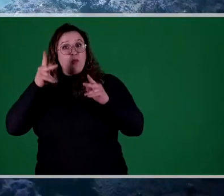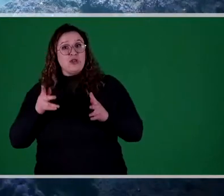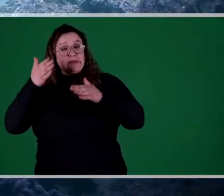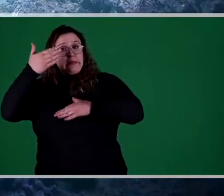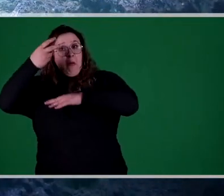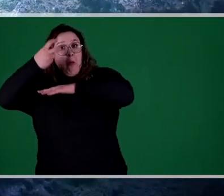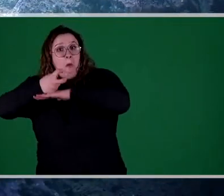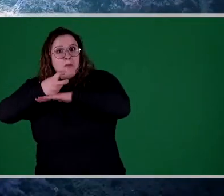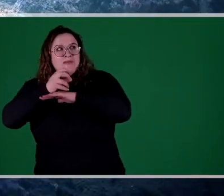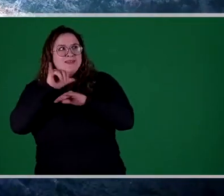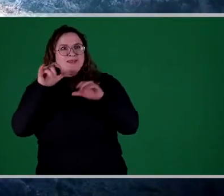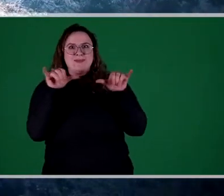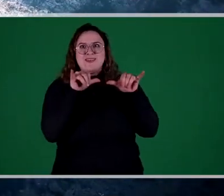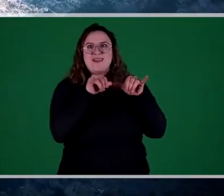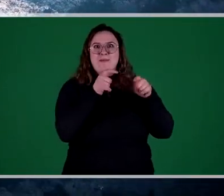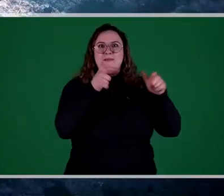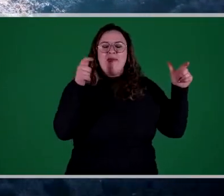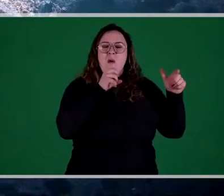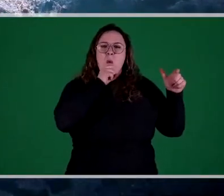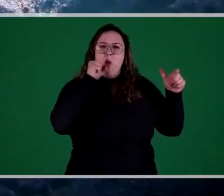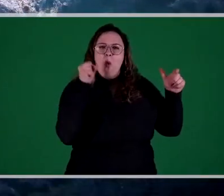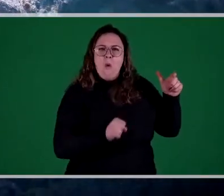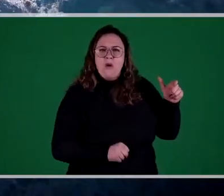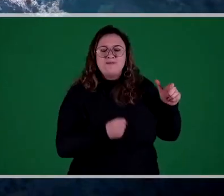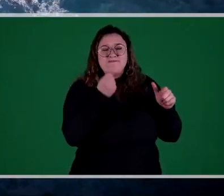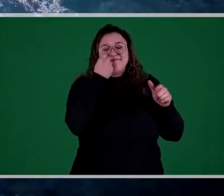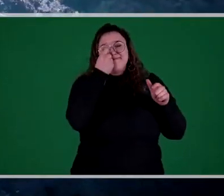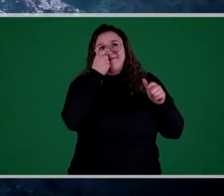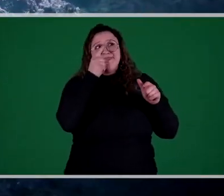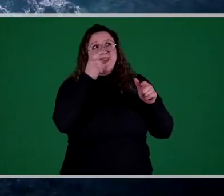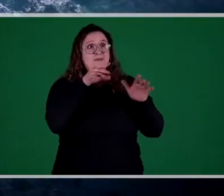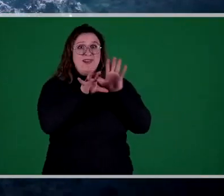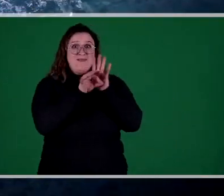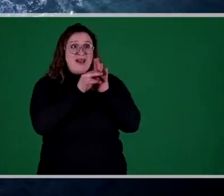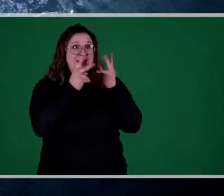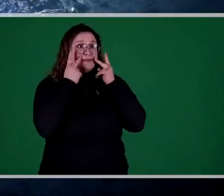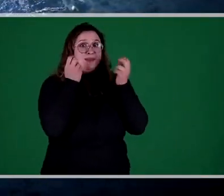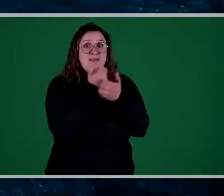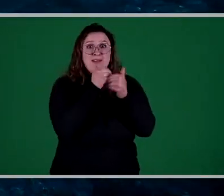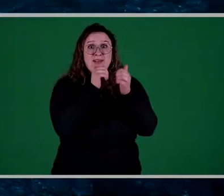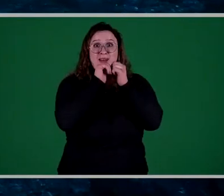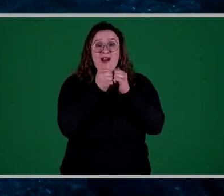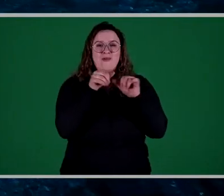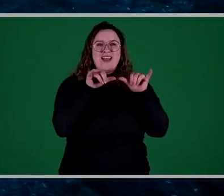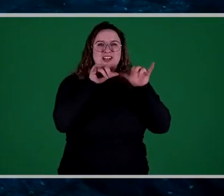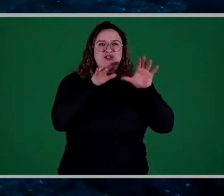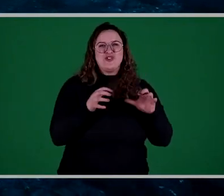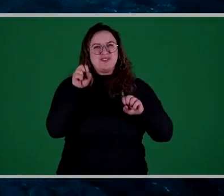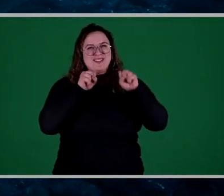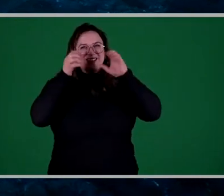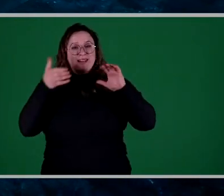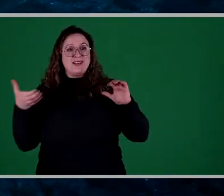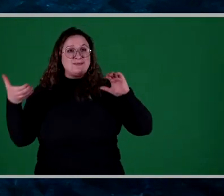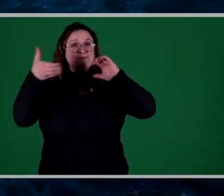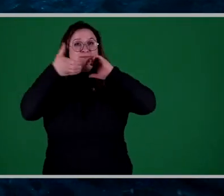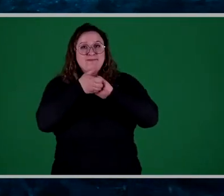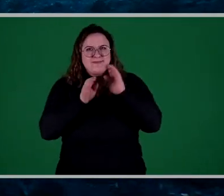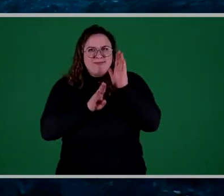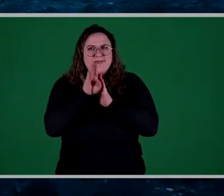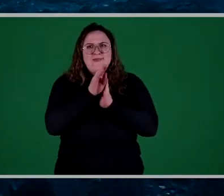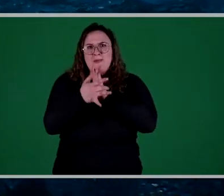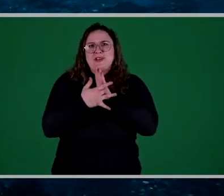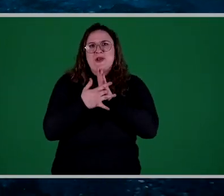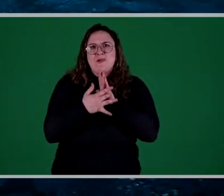These amazing images demonstrate what's possible when scientists and engineers work together to develop